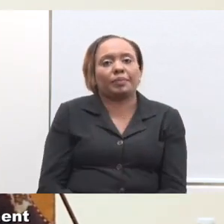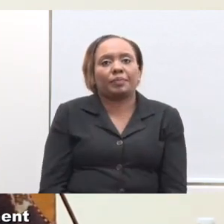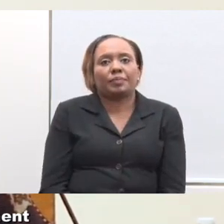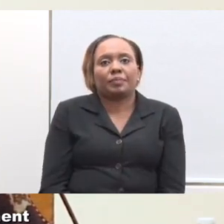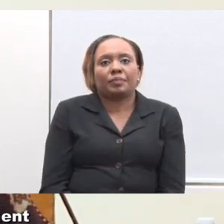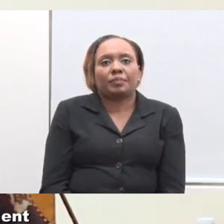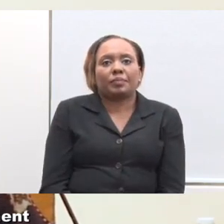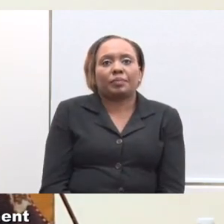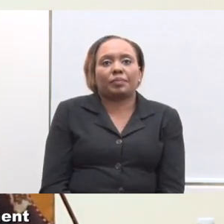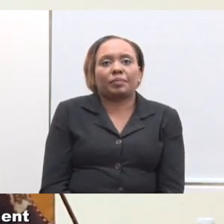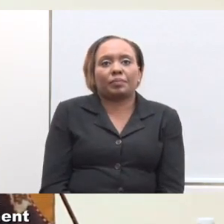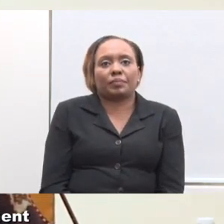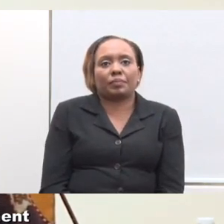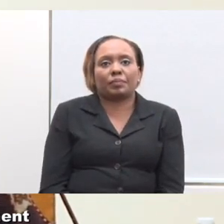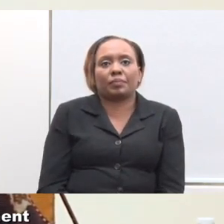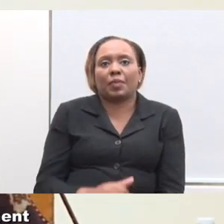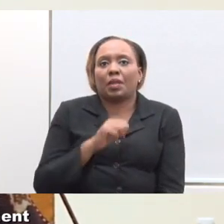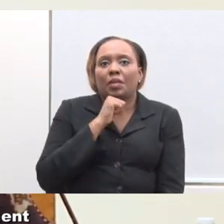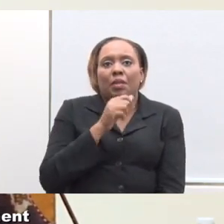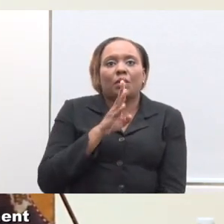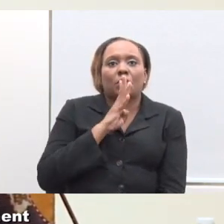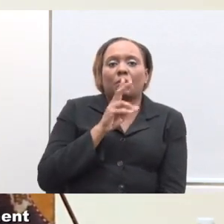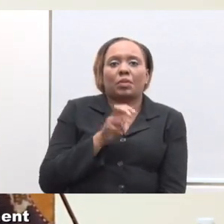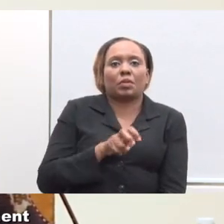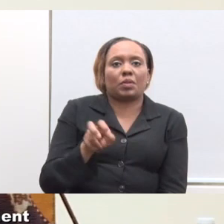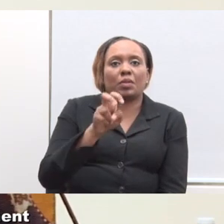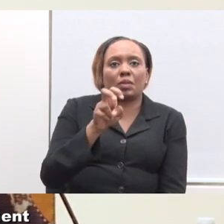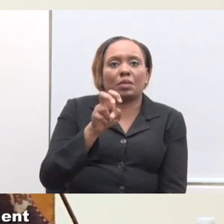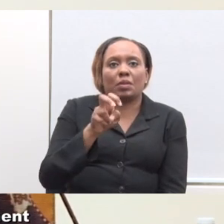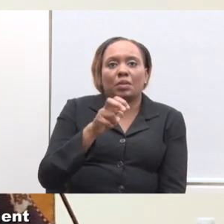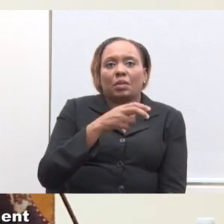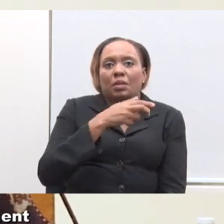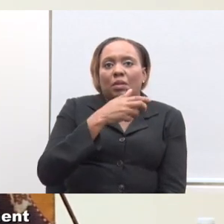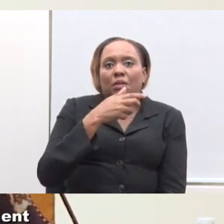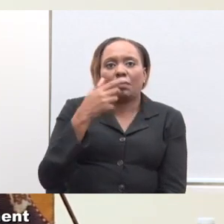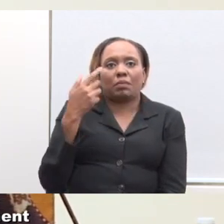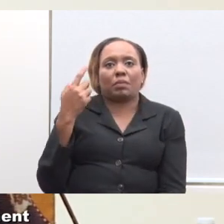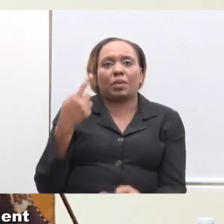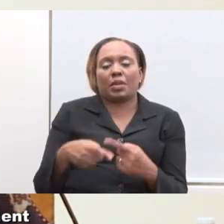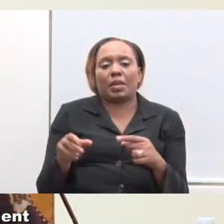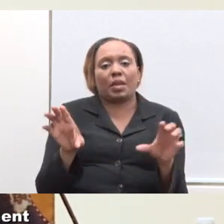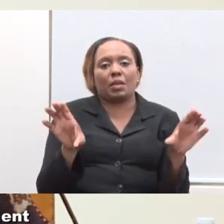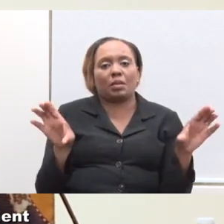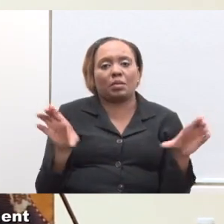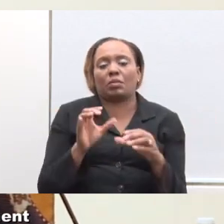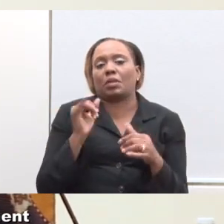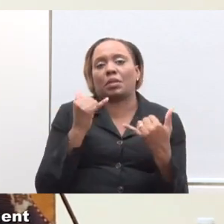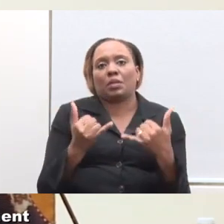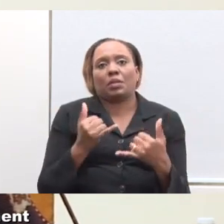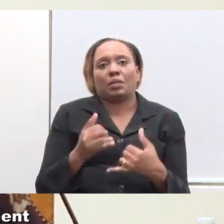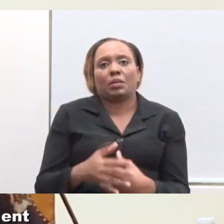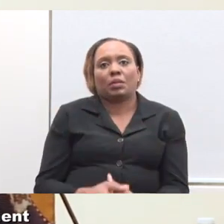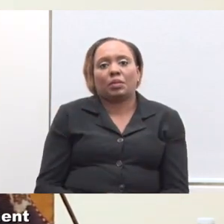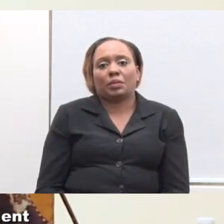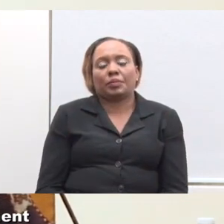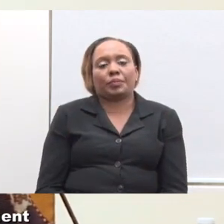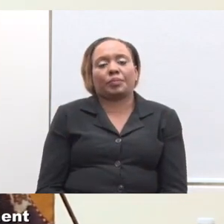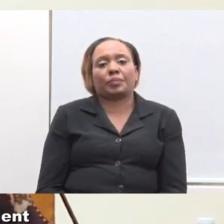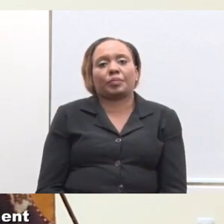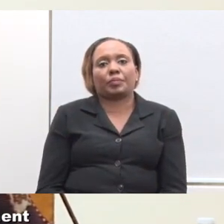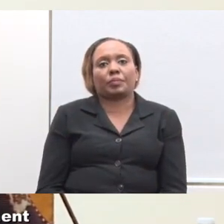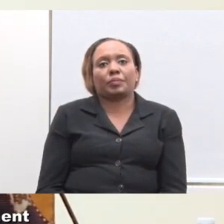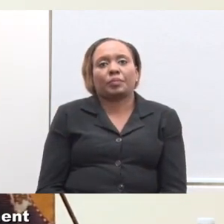not going to speak about tourism marketing at this stage because it's too early to even do that. And suffice it to say that we will come back